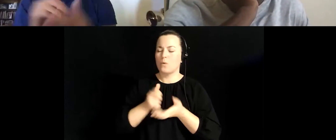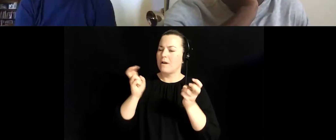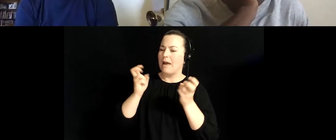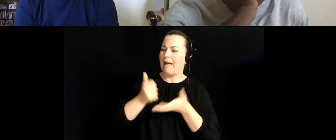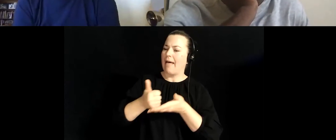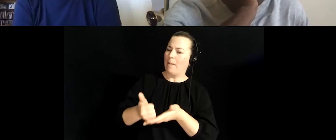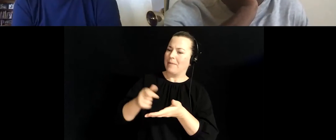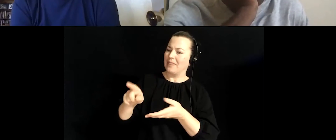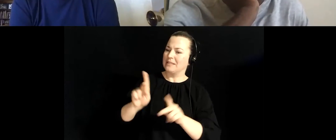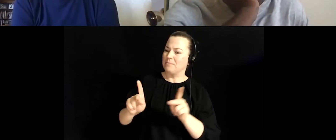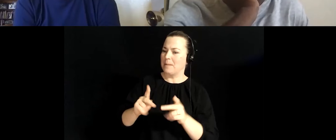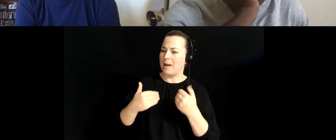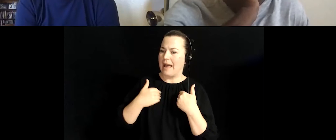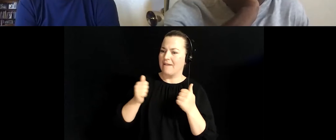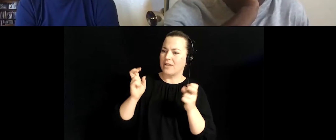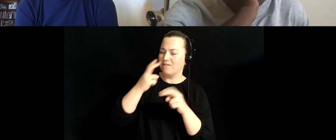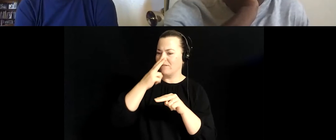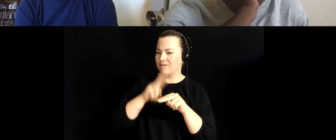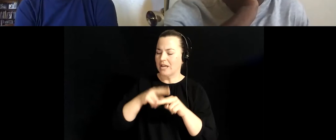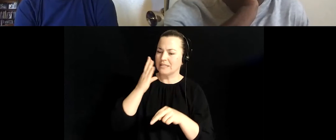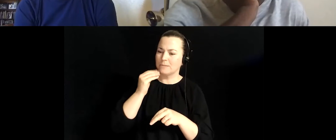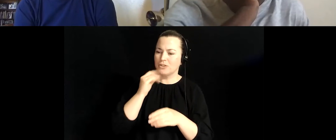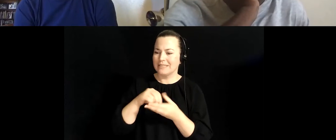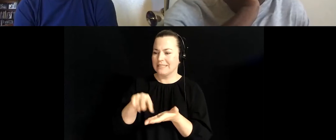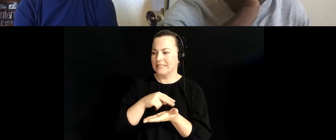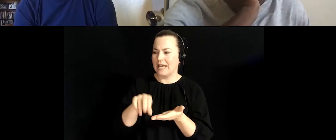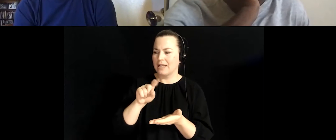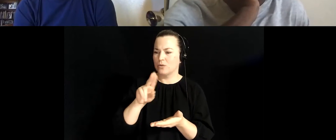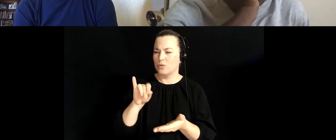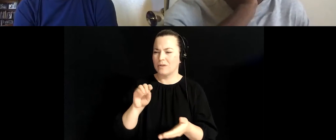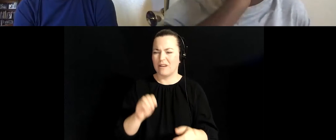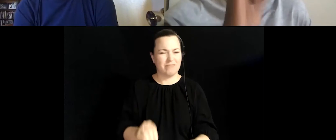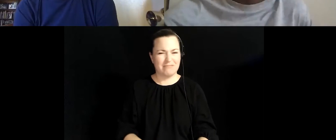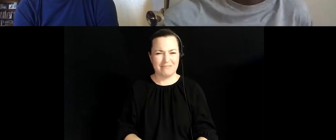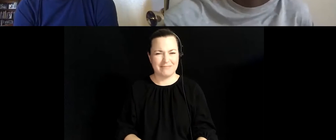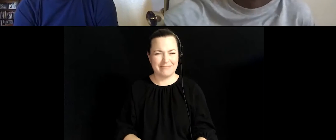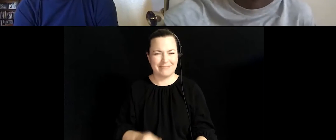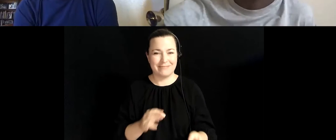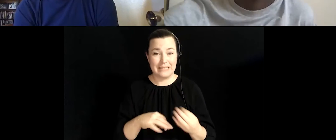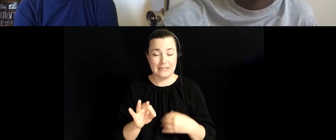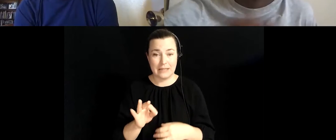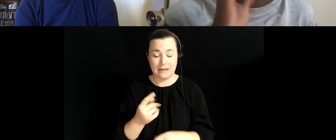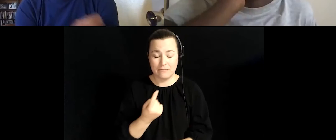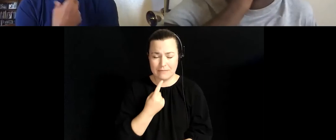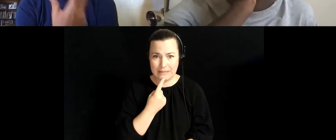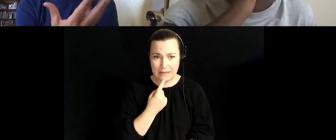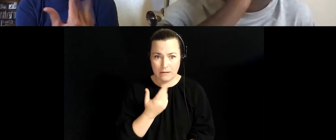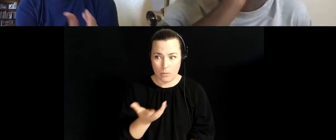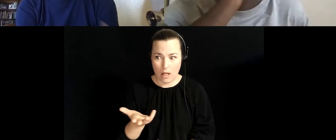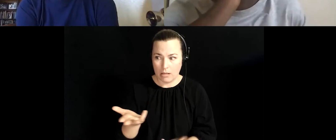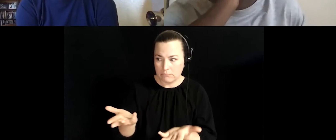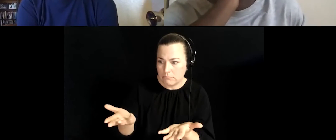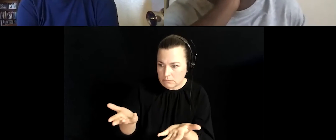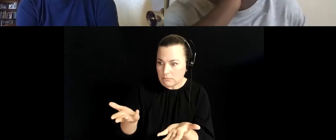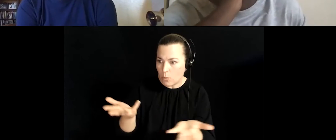fun experience in a dance studio, and as opposed to going like, well, what, you know, really